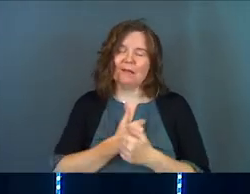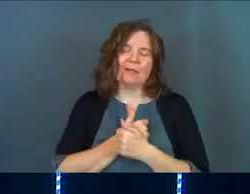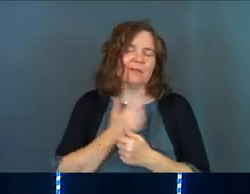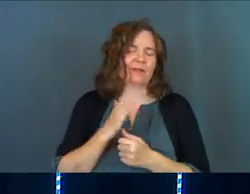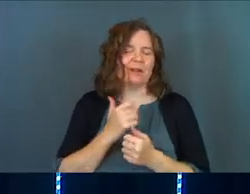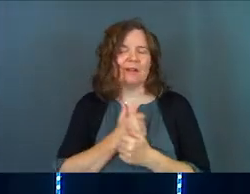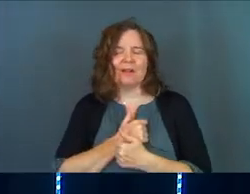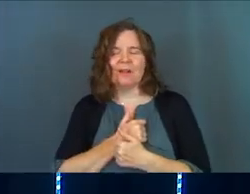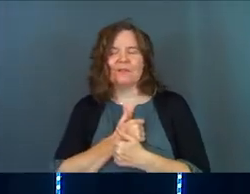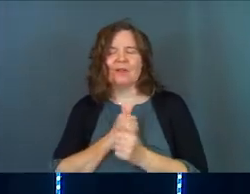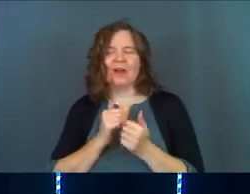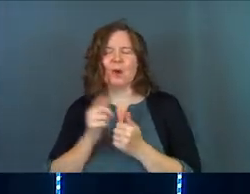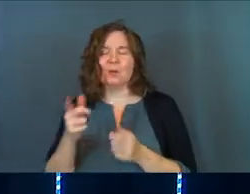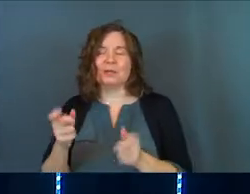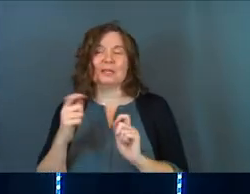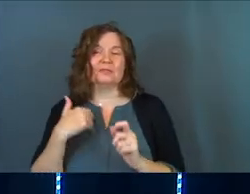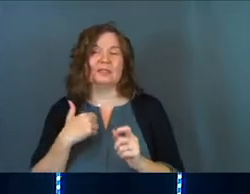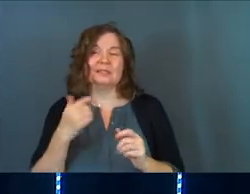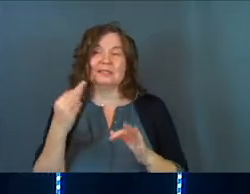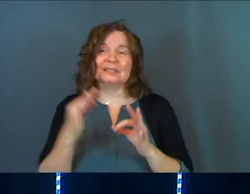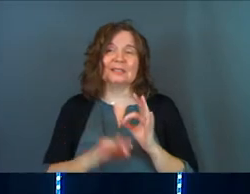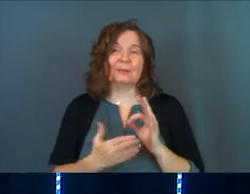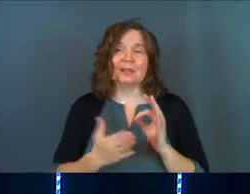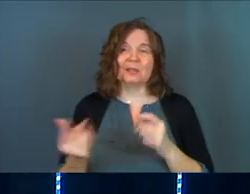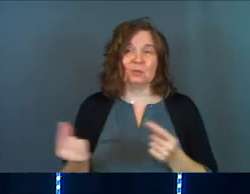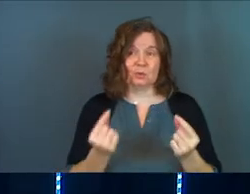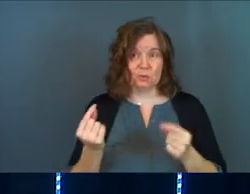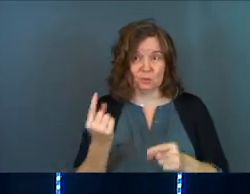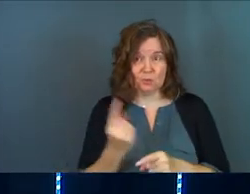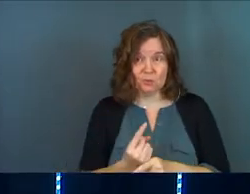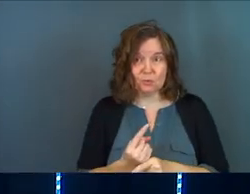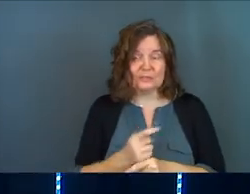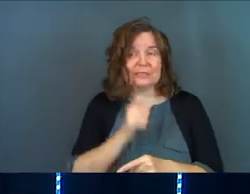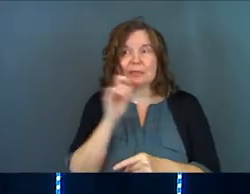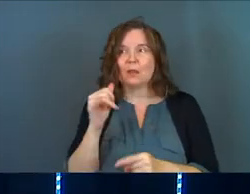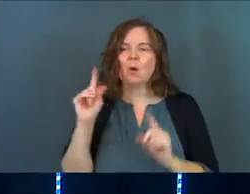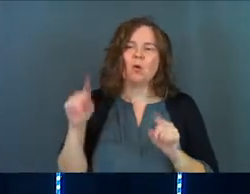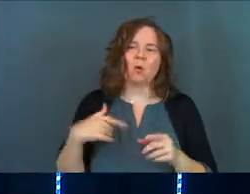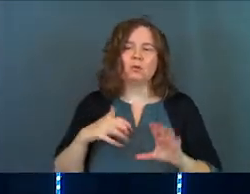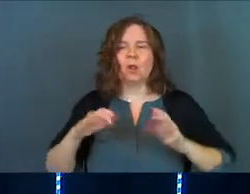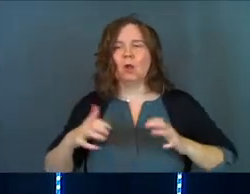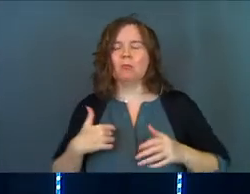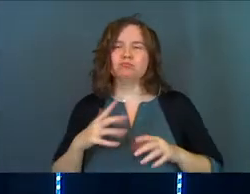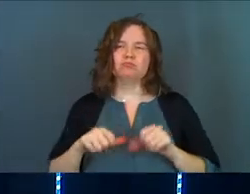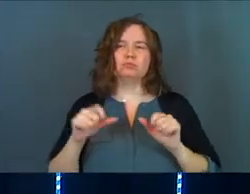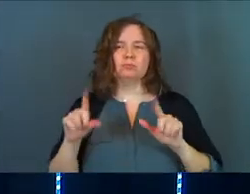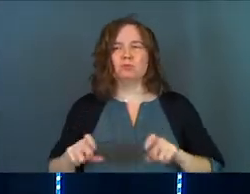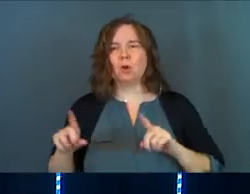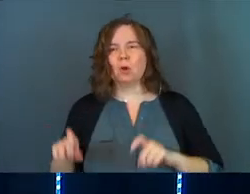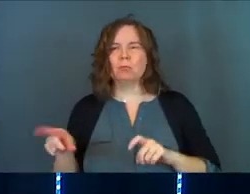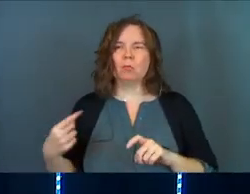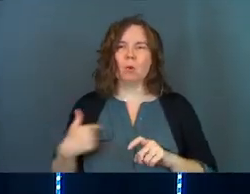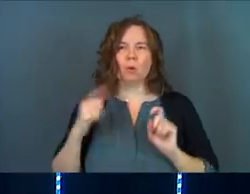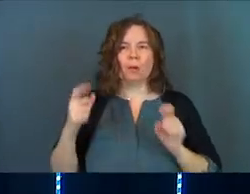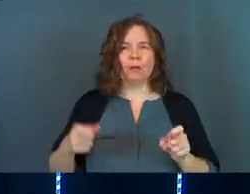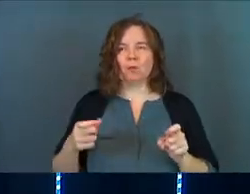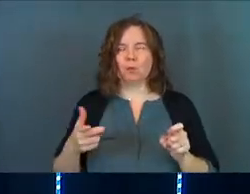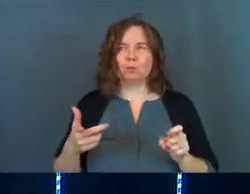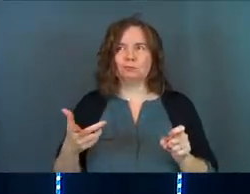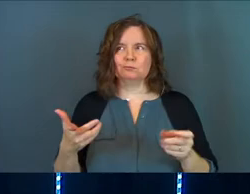love God. I love how he gives us such a simple thing to do, isn't it? He's not like, go take a class and take a test and like, we'll give